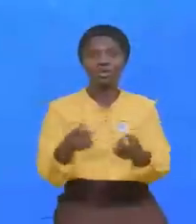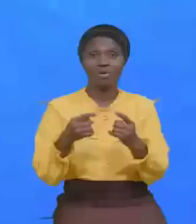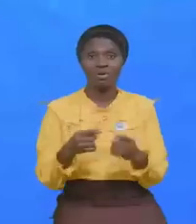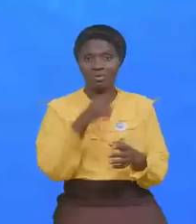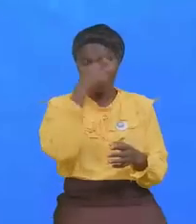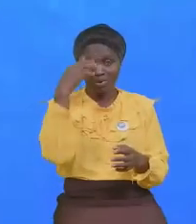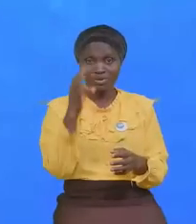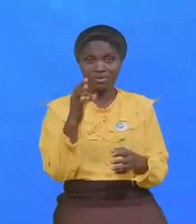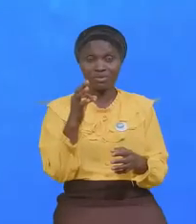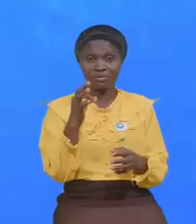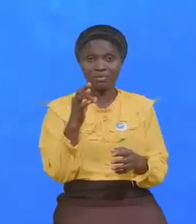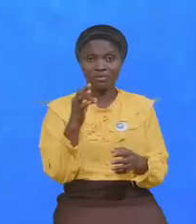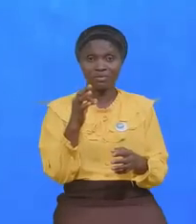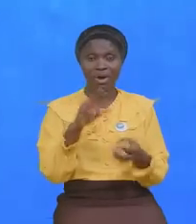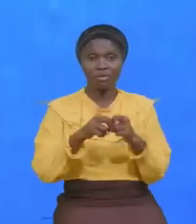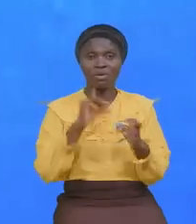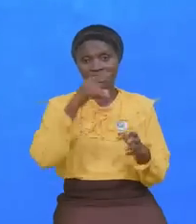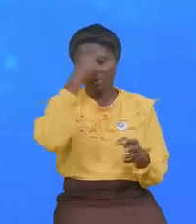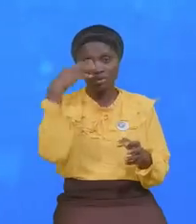to.